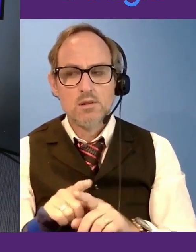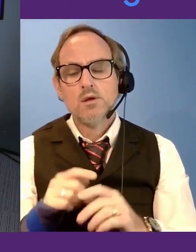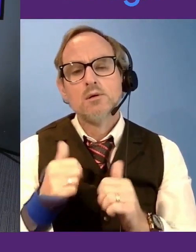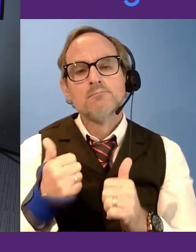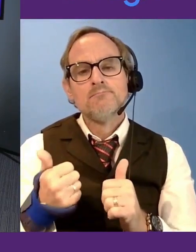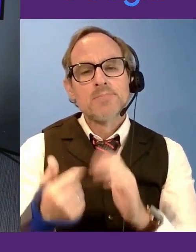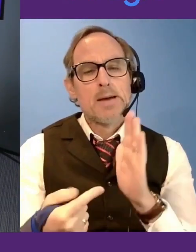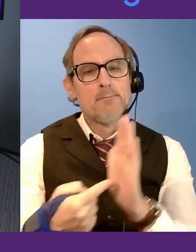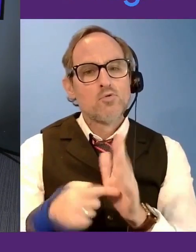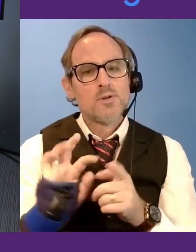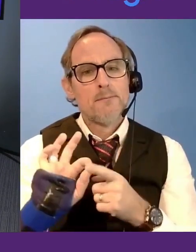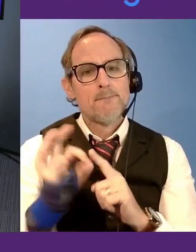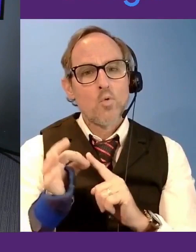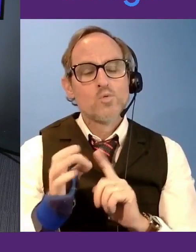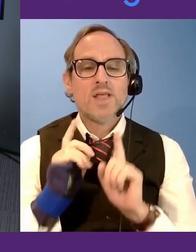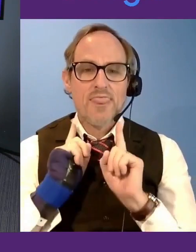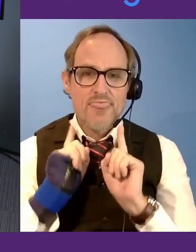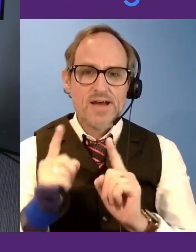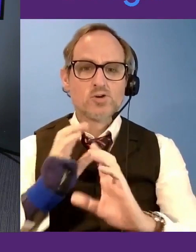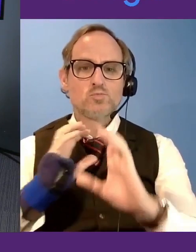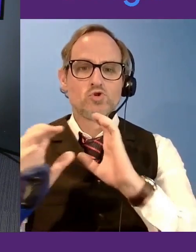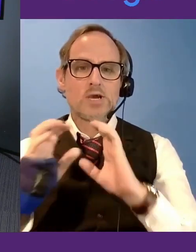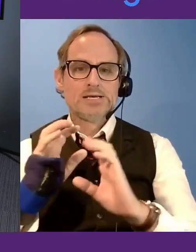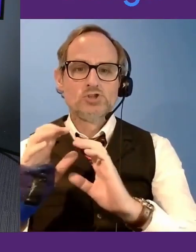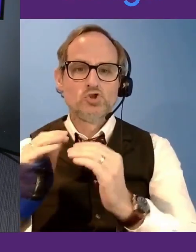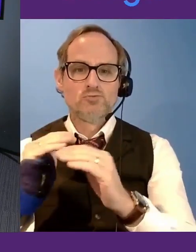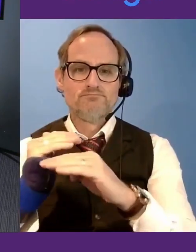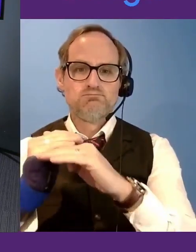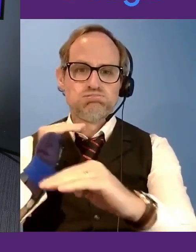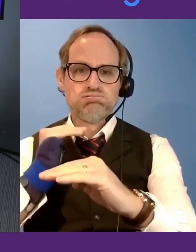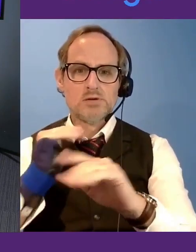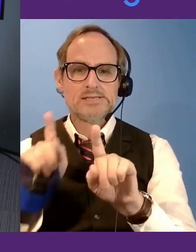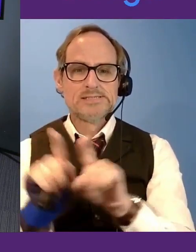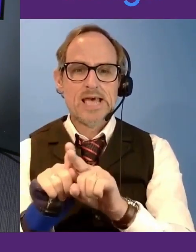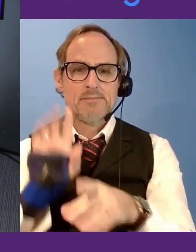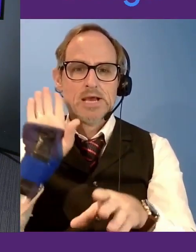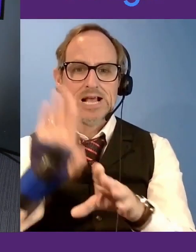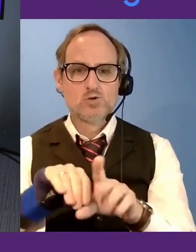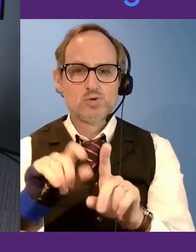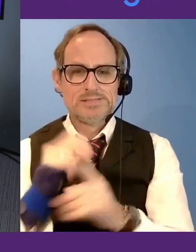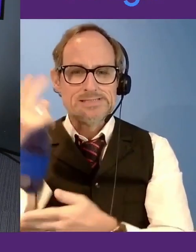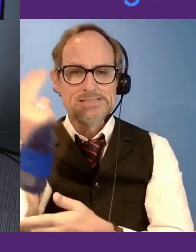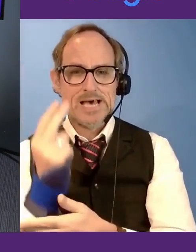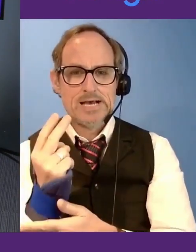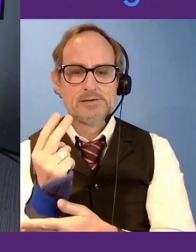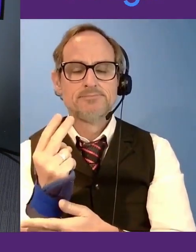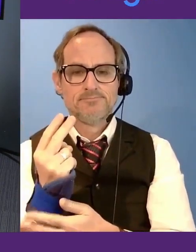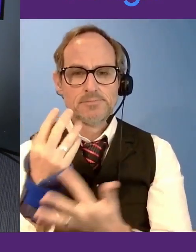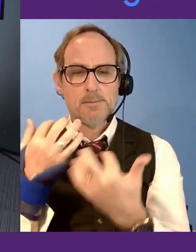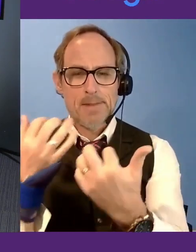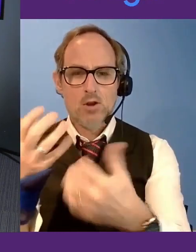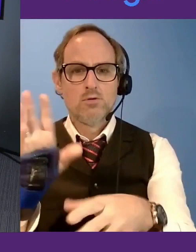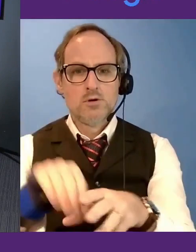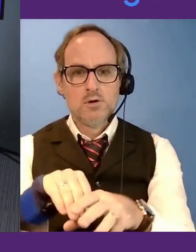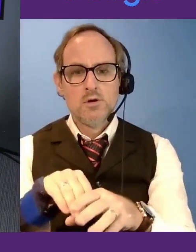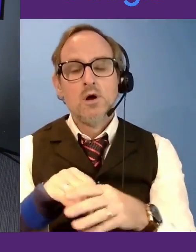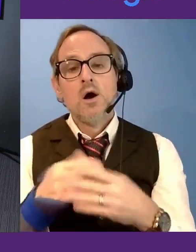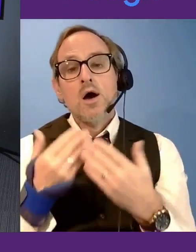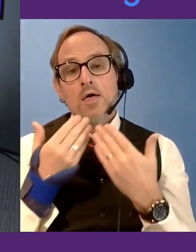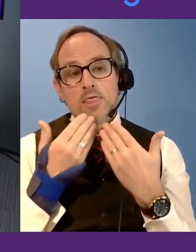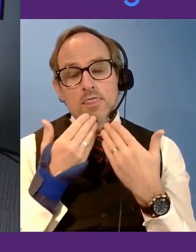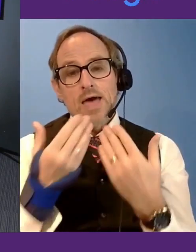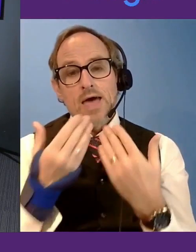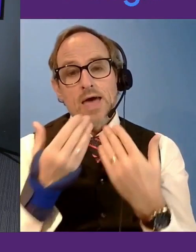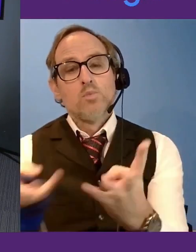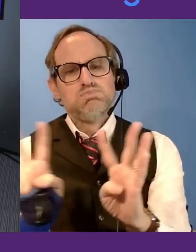inclusive design at the heart. So I think I want to thank all the panelists. It's been an incredibly